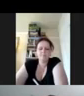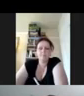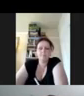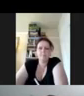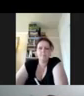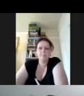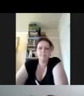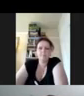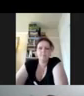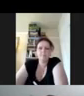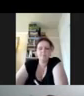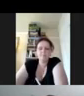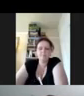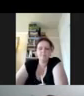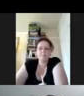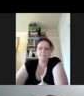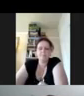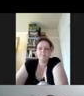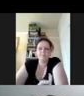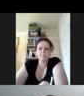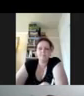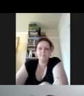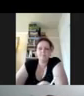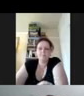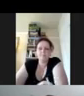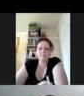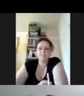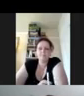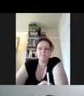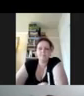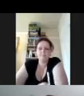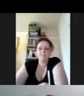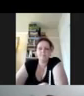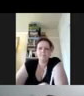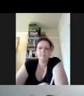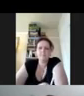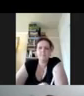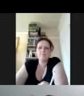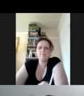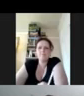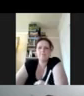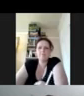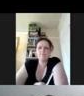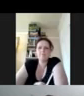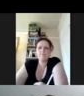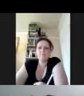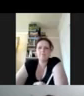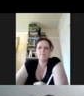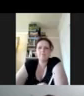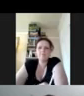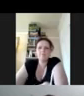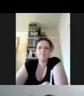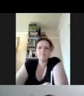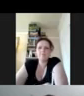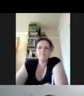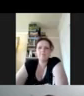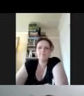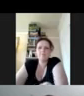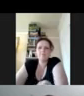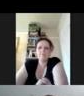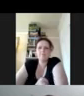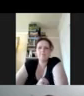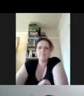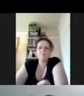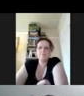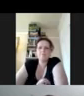I'm sure many of you have seen that some people have joined meetings in their pajama bottoms with only their shirts, and that really does highlight the fact that with Zoom, the body language